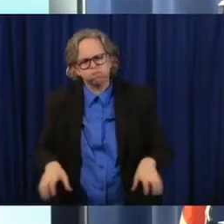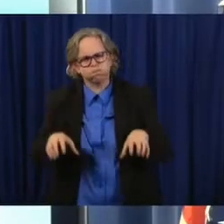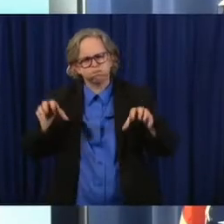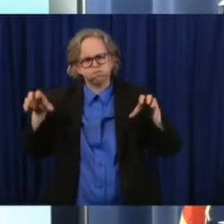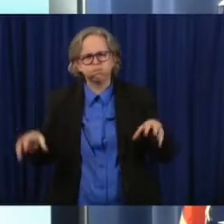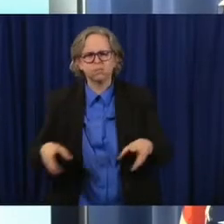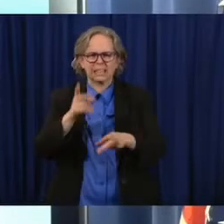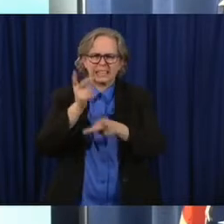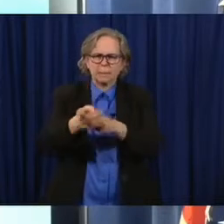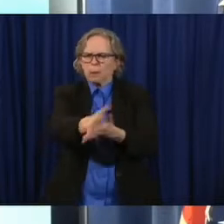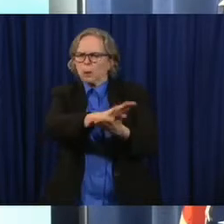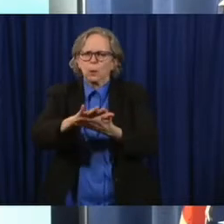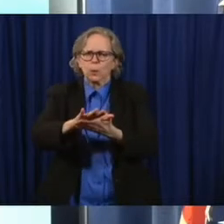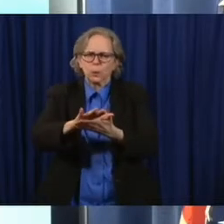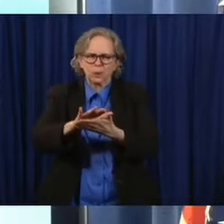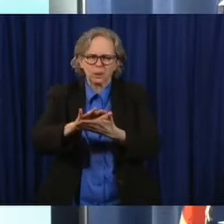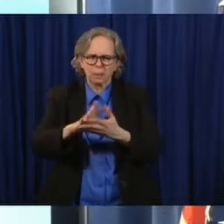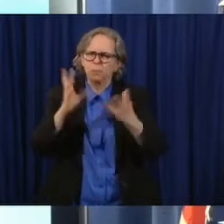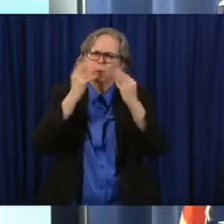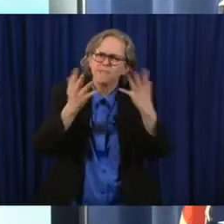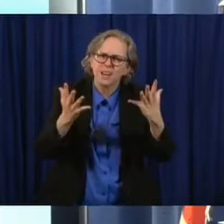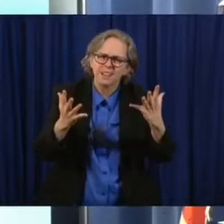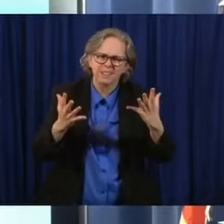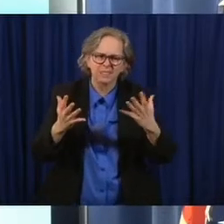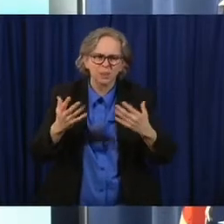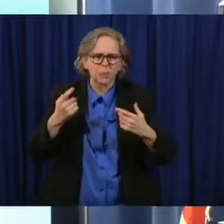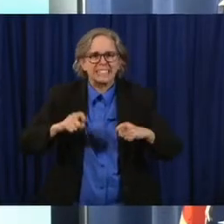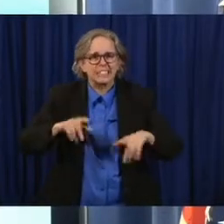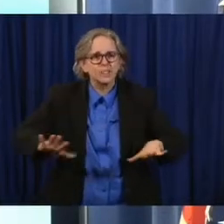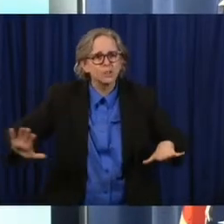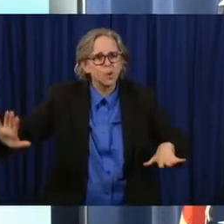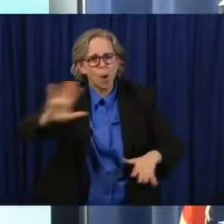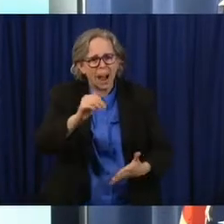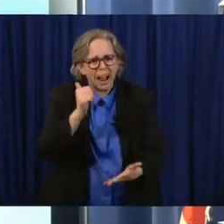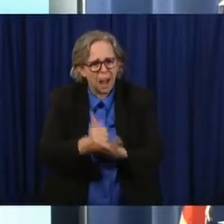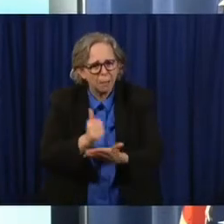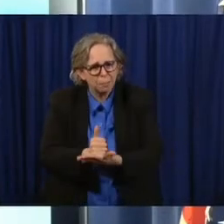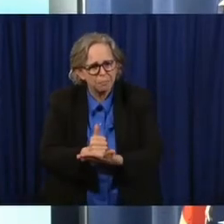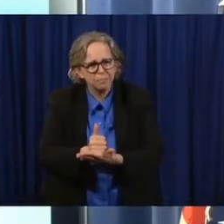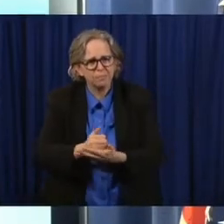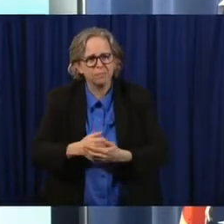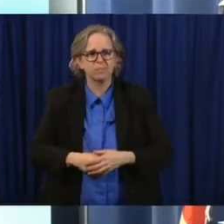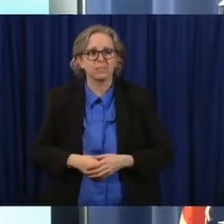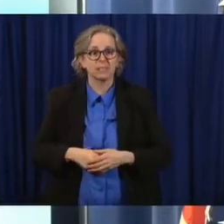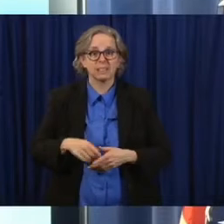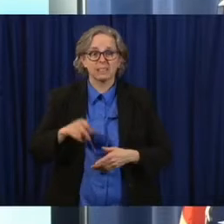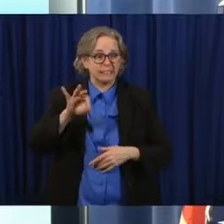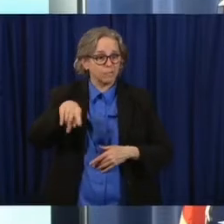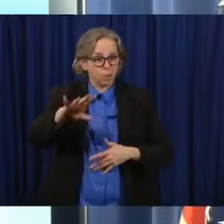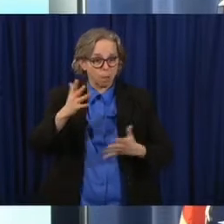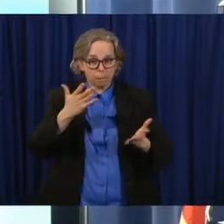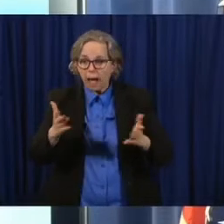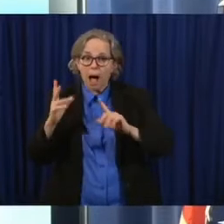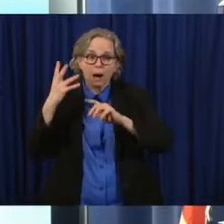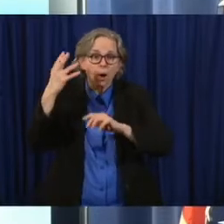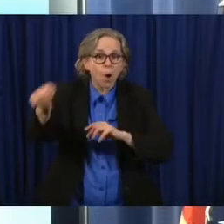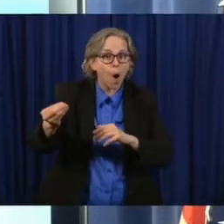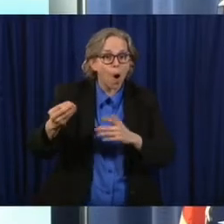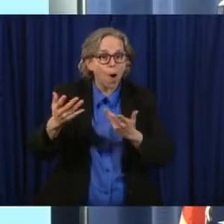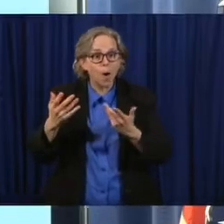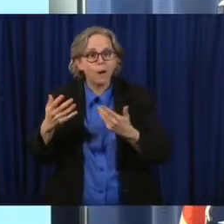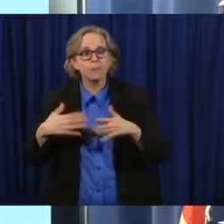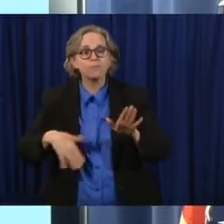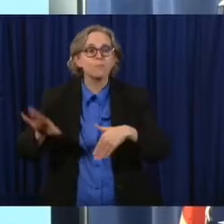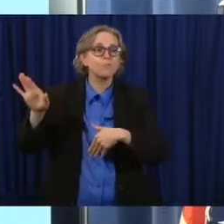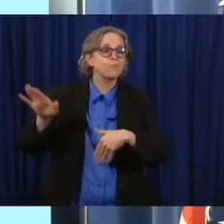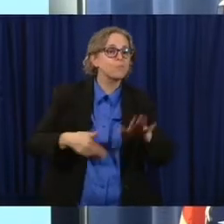lands clean and trash-free, but we need your help too. So if you're planning a visit to one of those places, plan ahead.